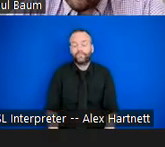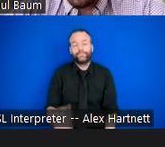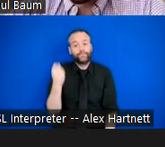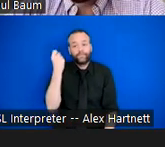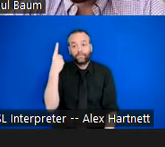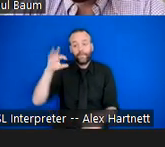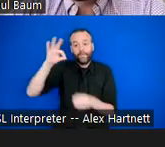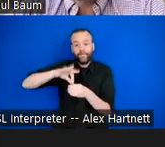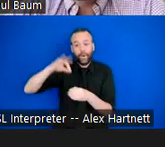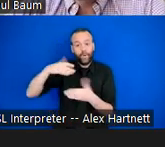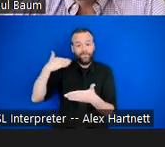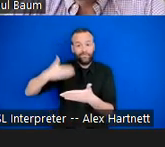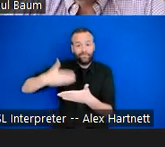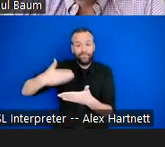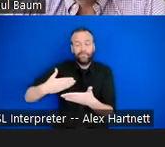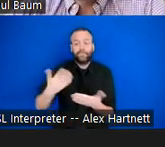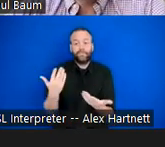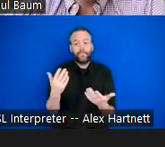safety, think about